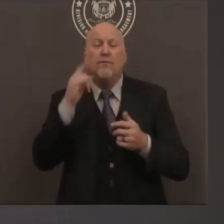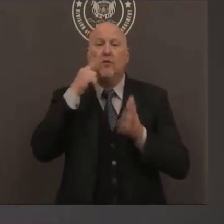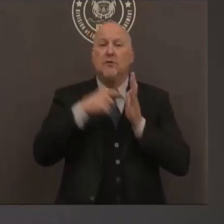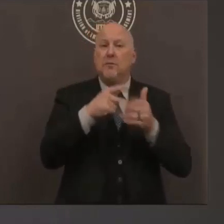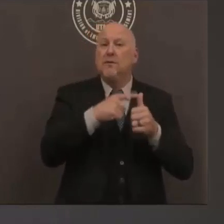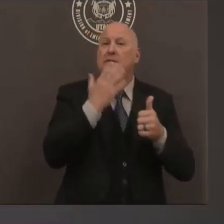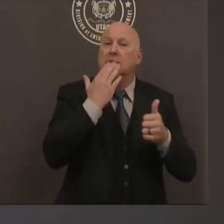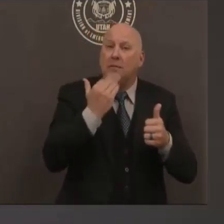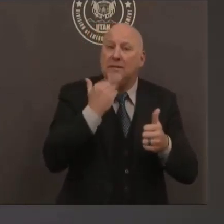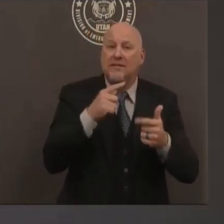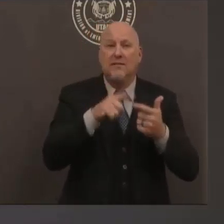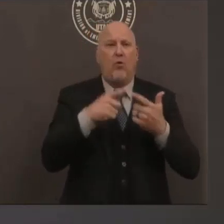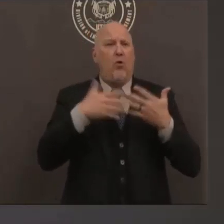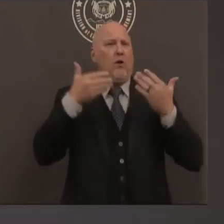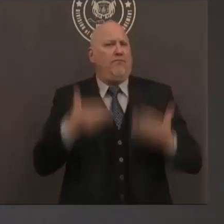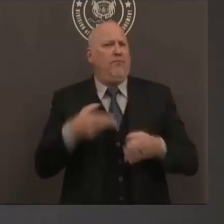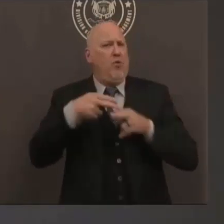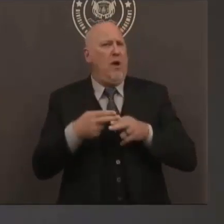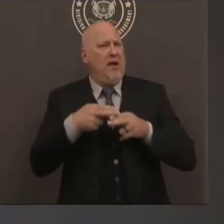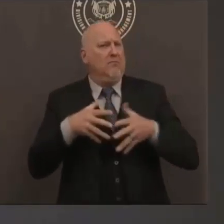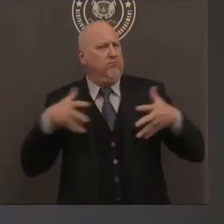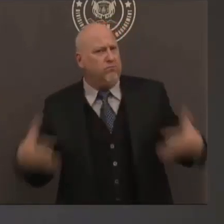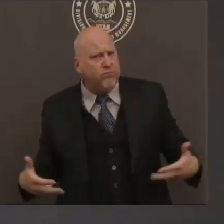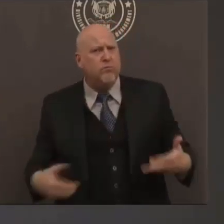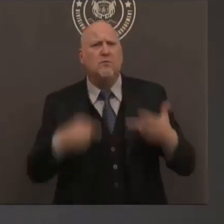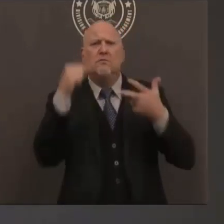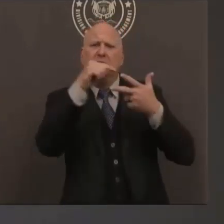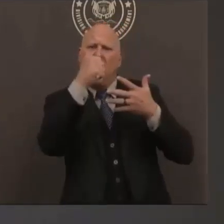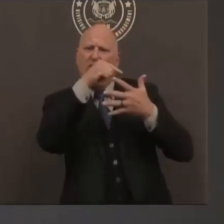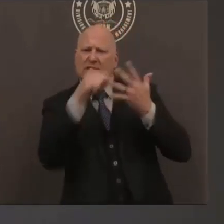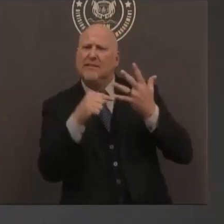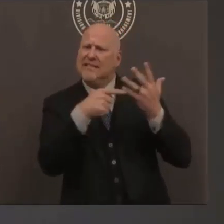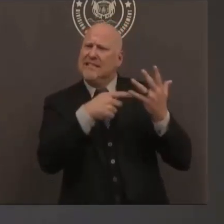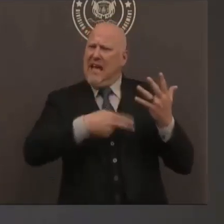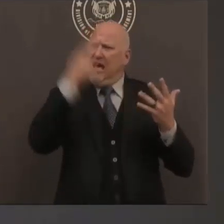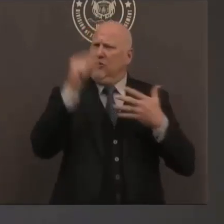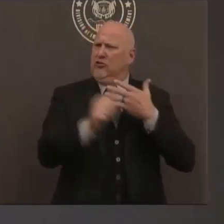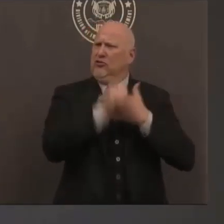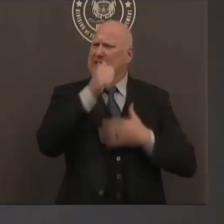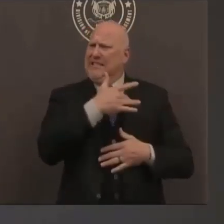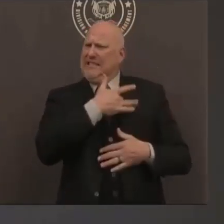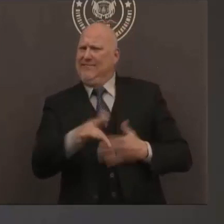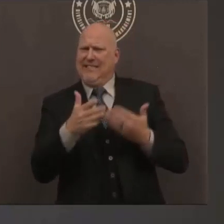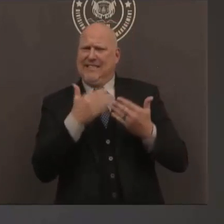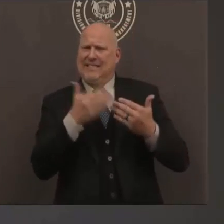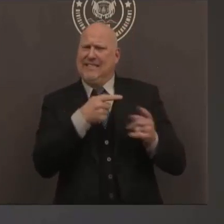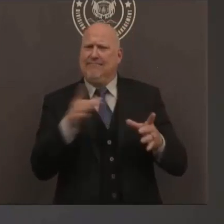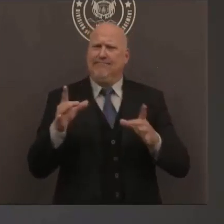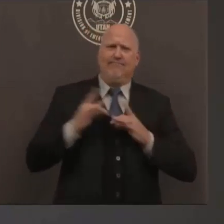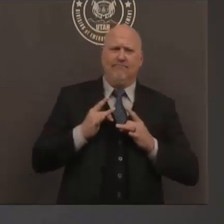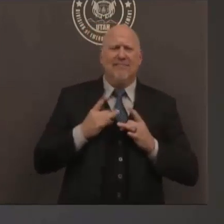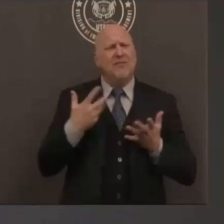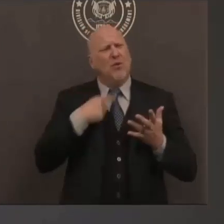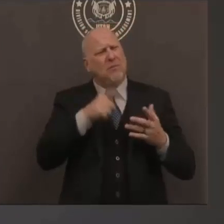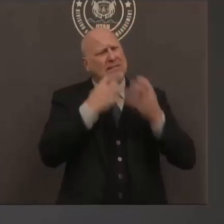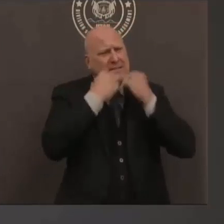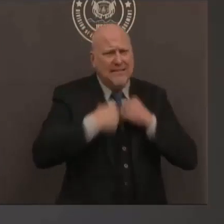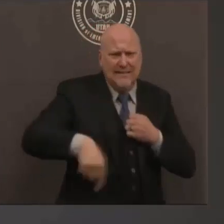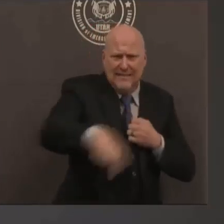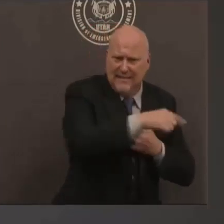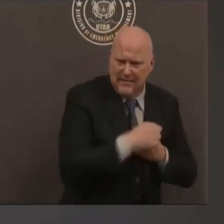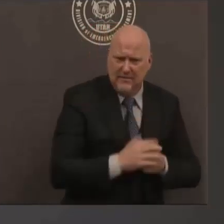of problems. Sometimes that's more acute in senior citizens, but those high-risk populations need to be extra